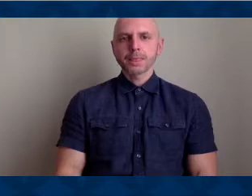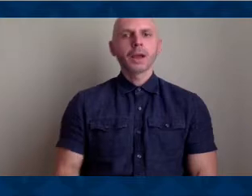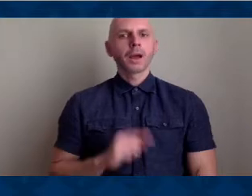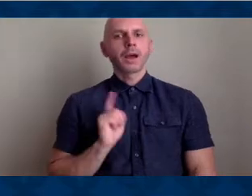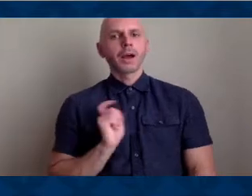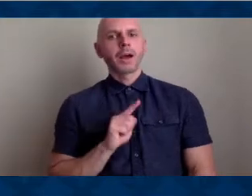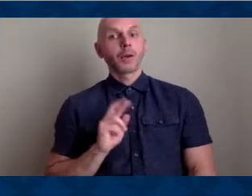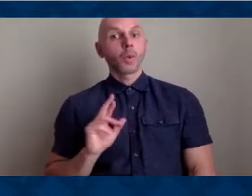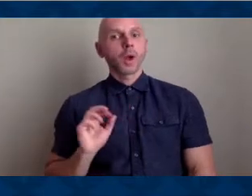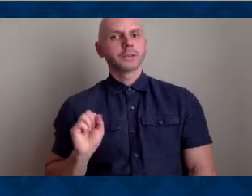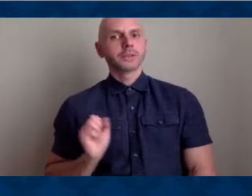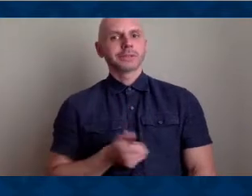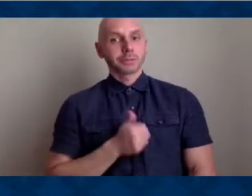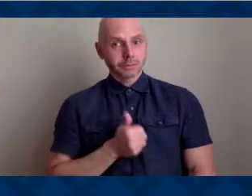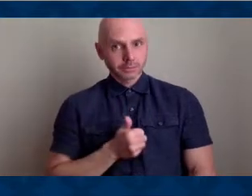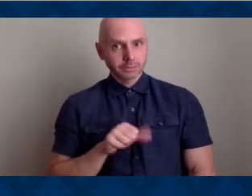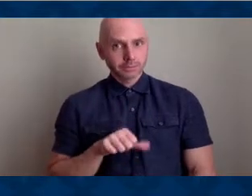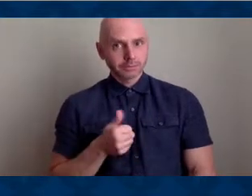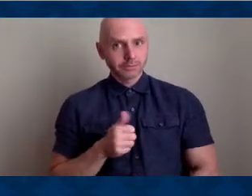doing for time?